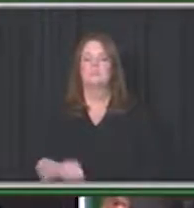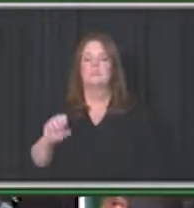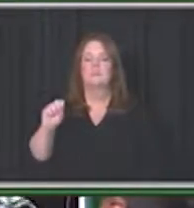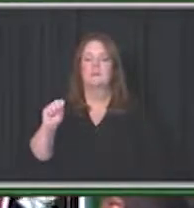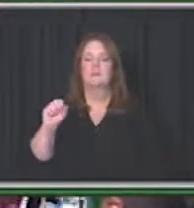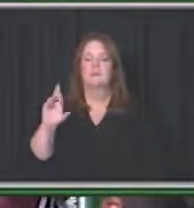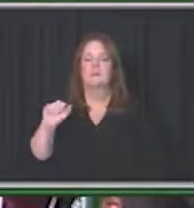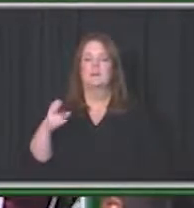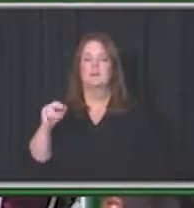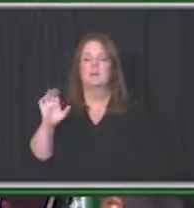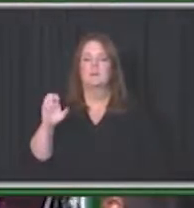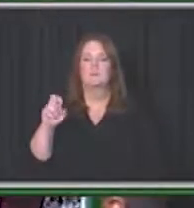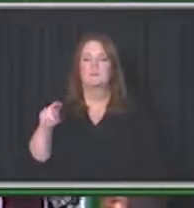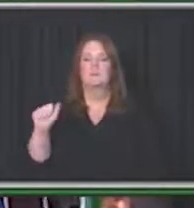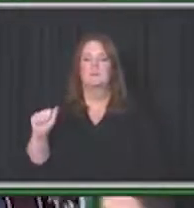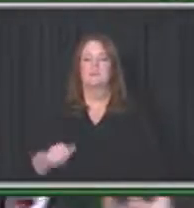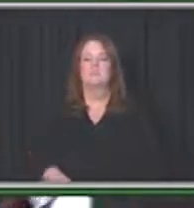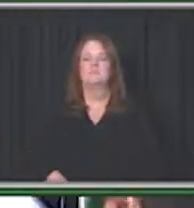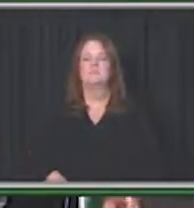Sarah Peta Fishtanam.